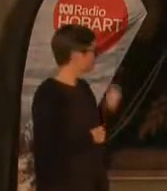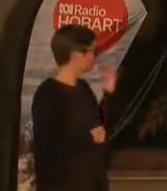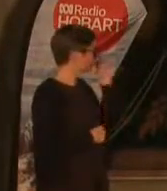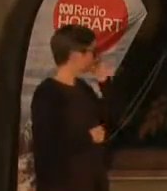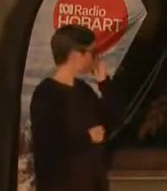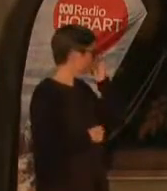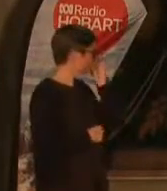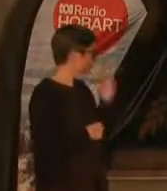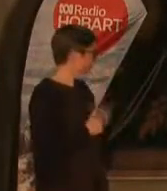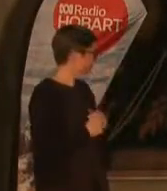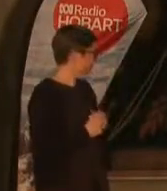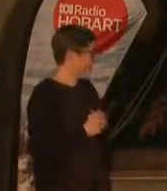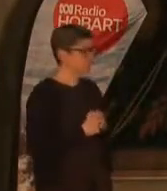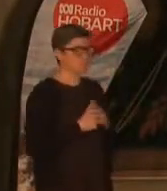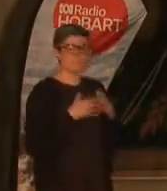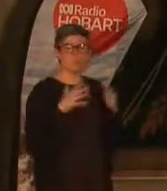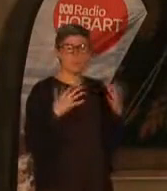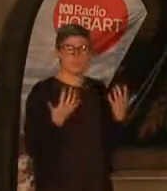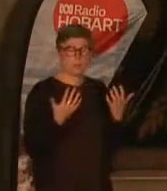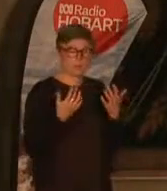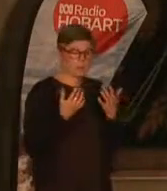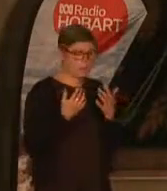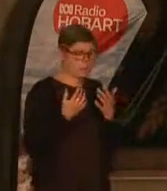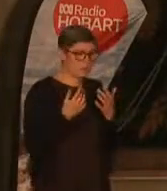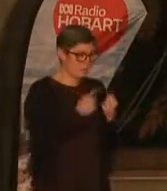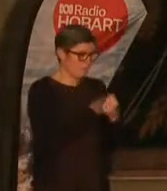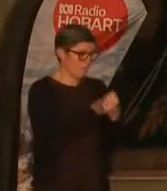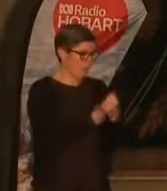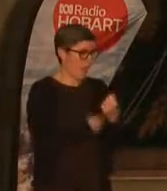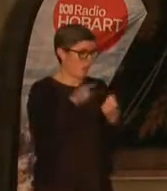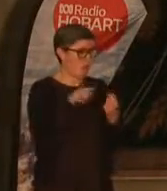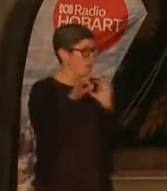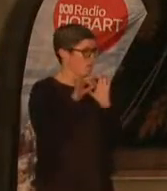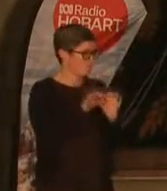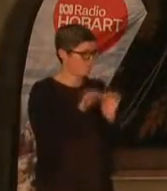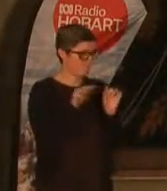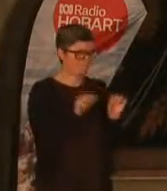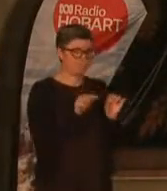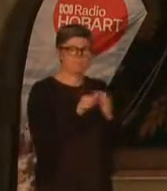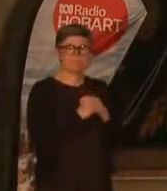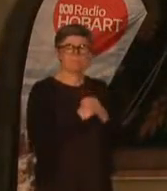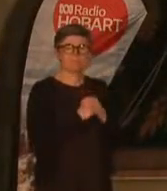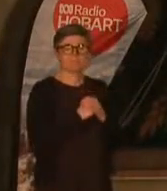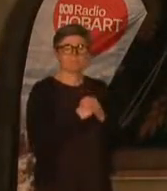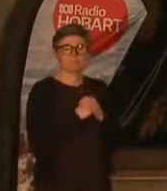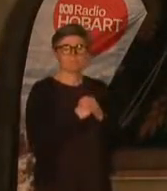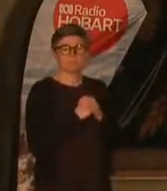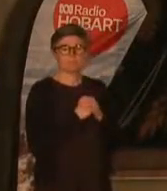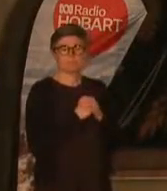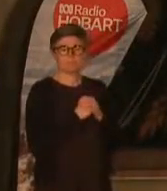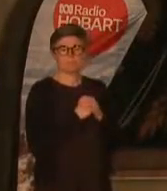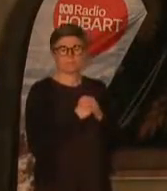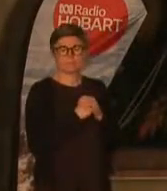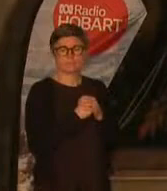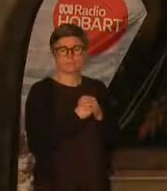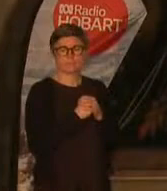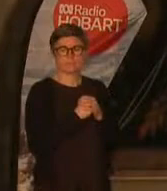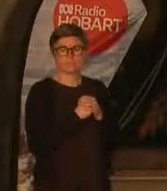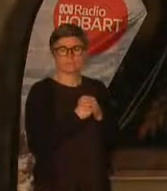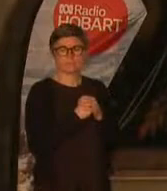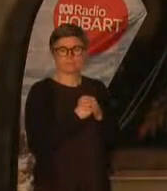Maggie? Well, that power is at the heart of it. So, you know, so it's always